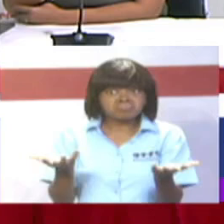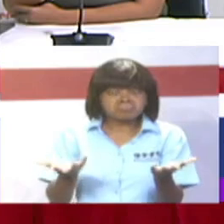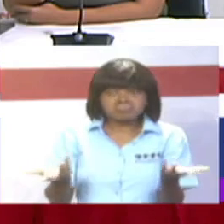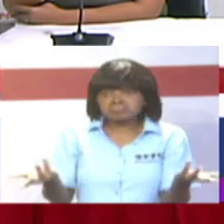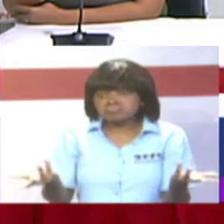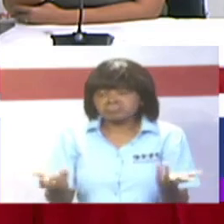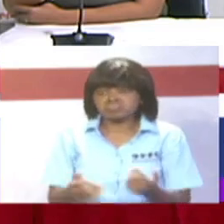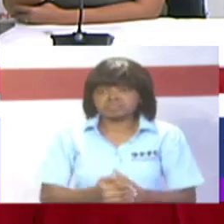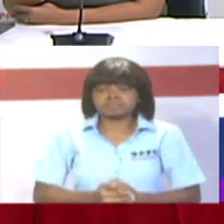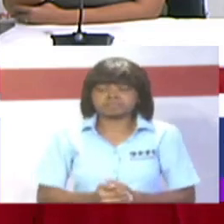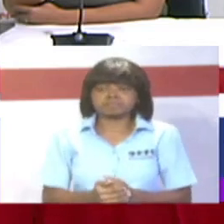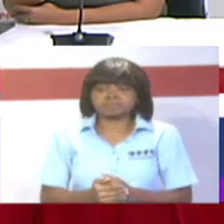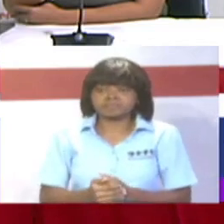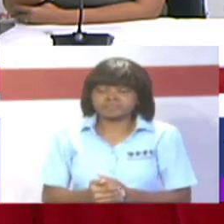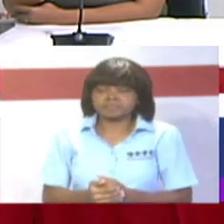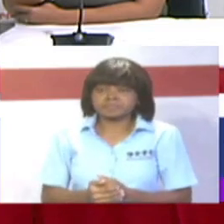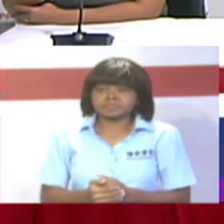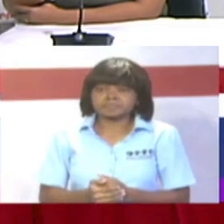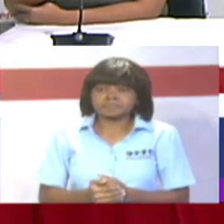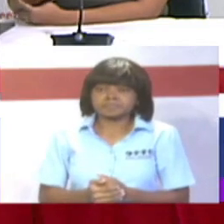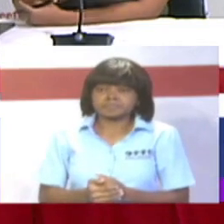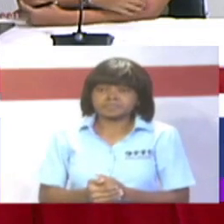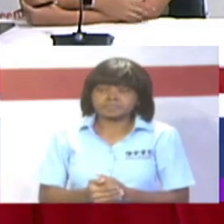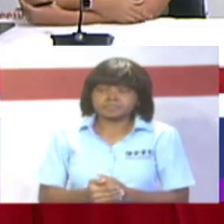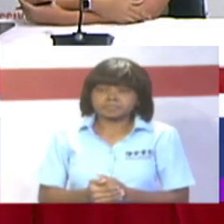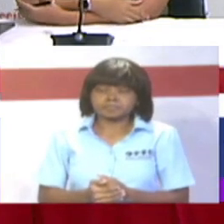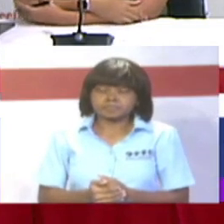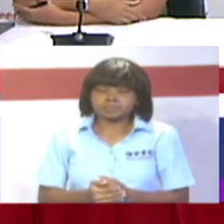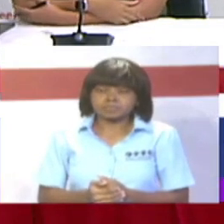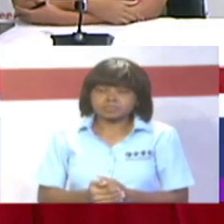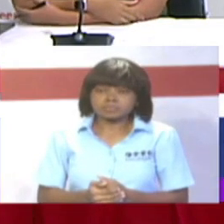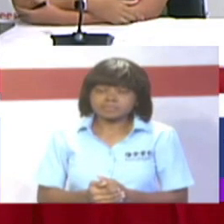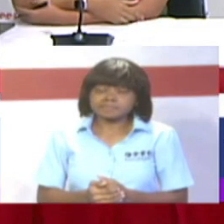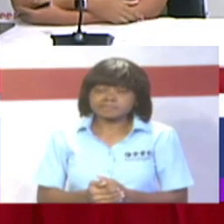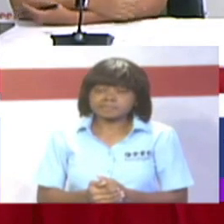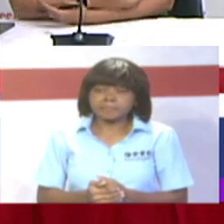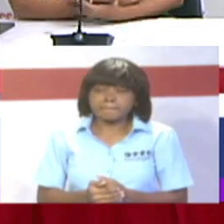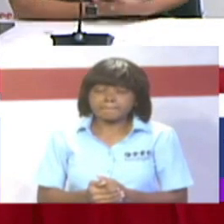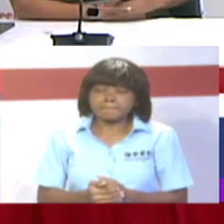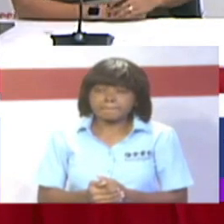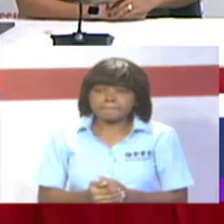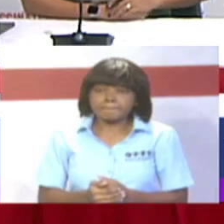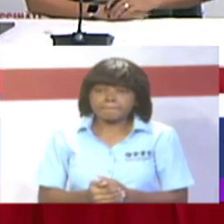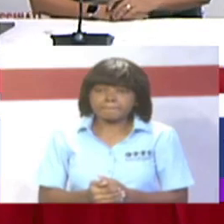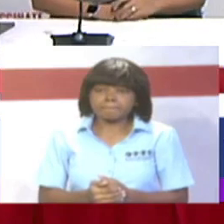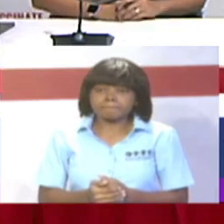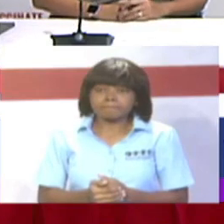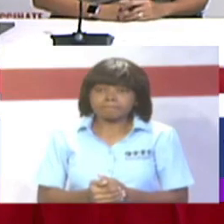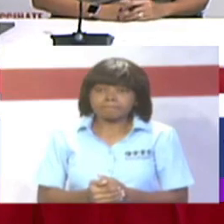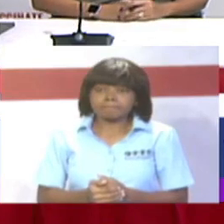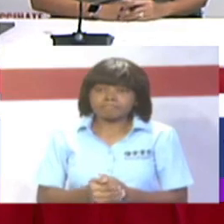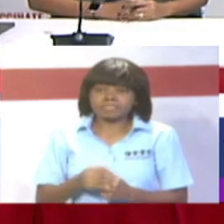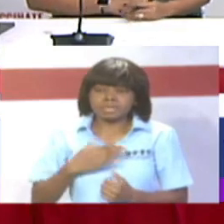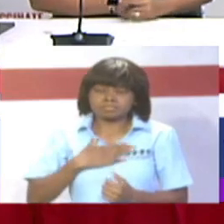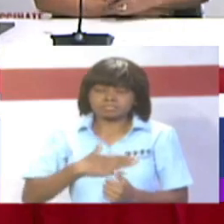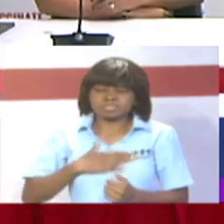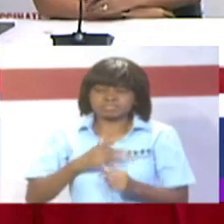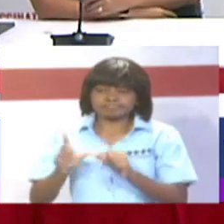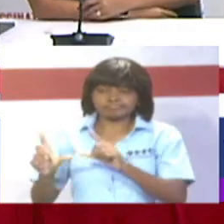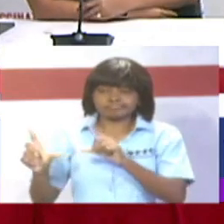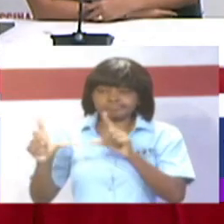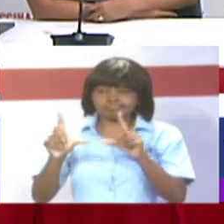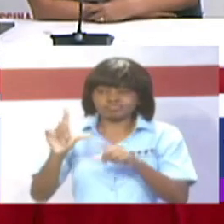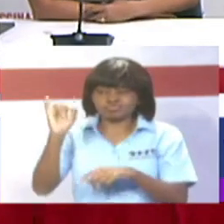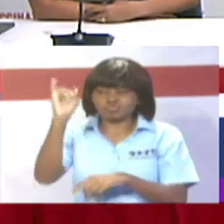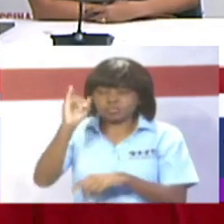Okay, I don't know if we can pull the monthly graph that we put up today back up onto the screen. That would be, I think,